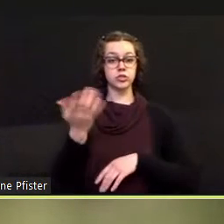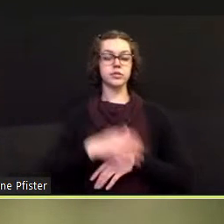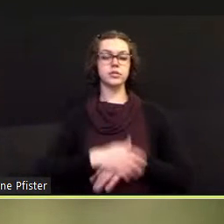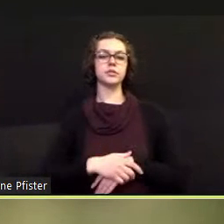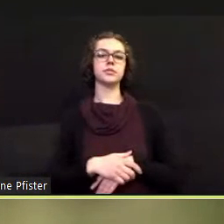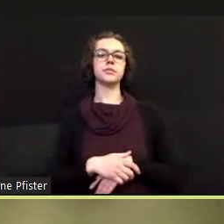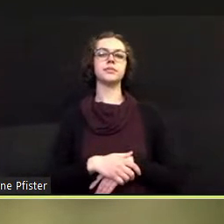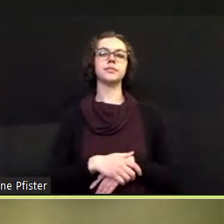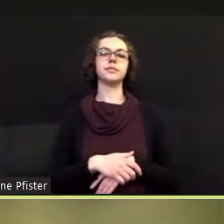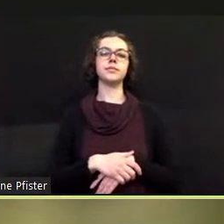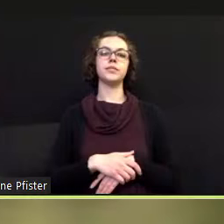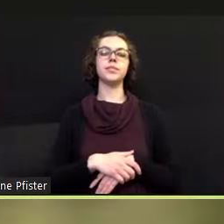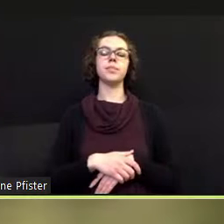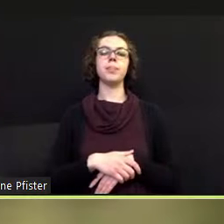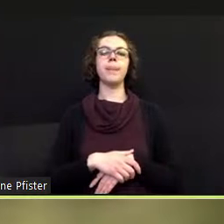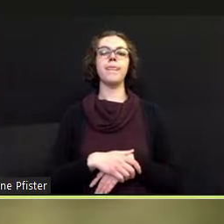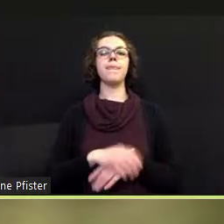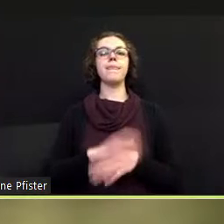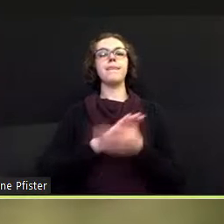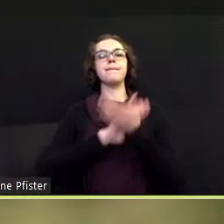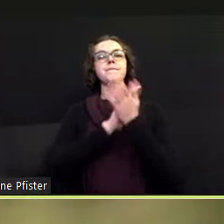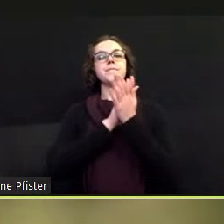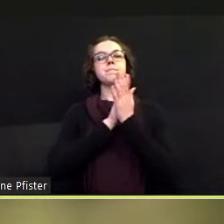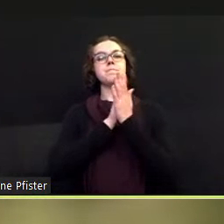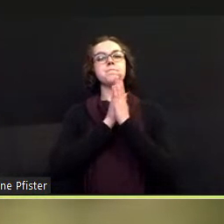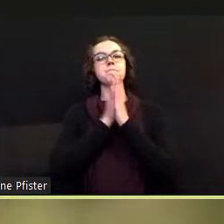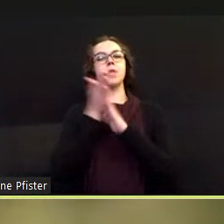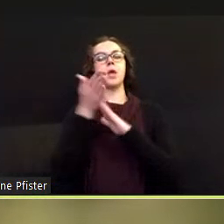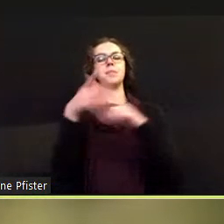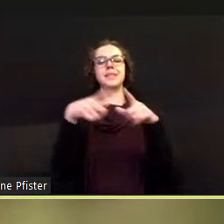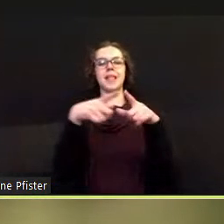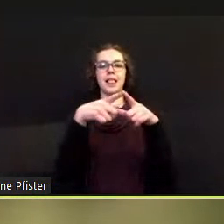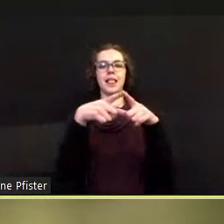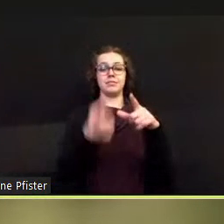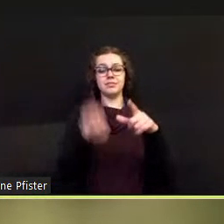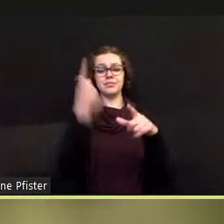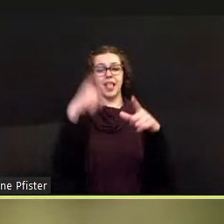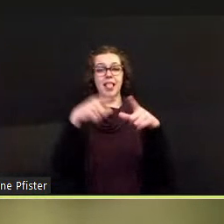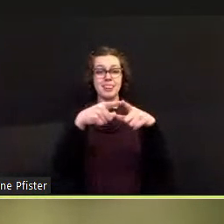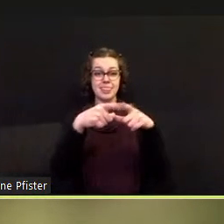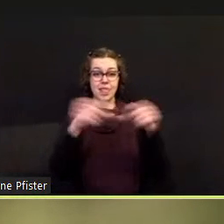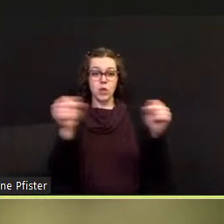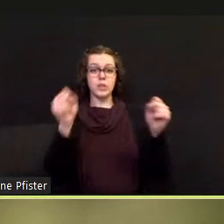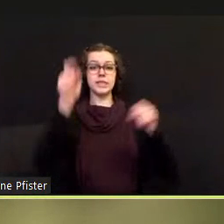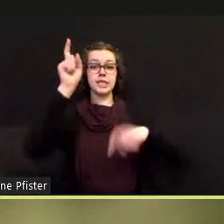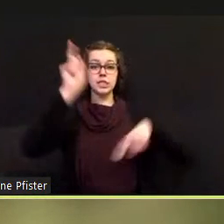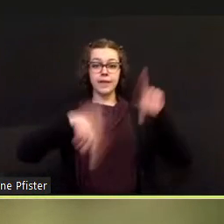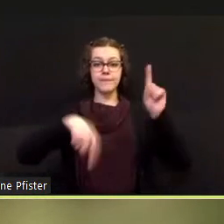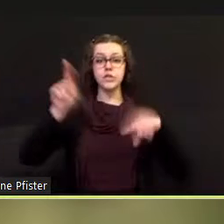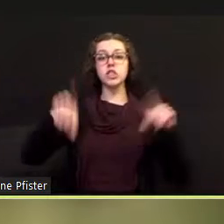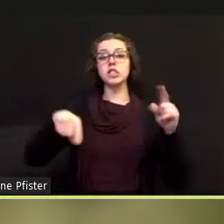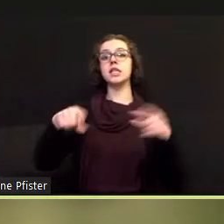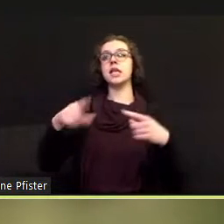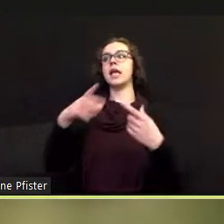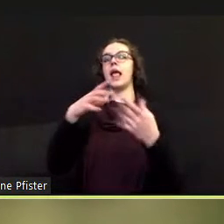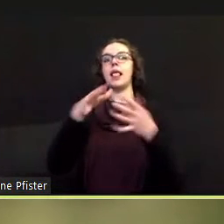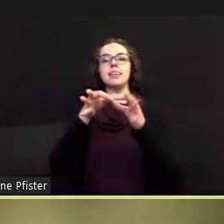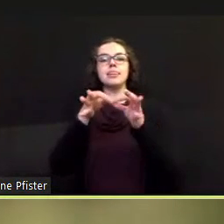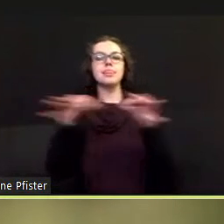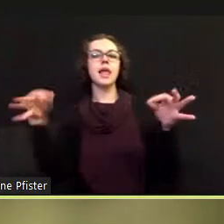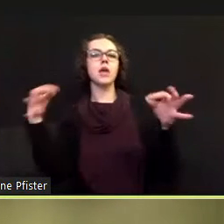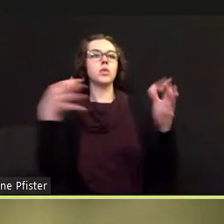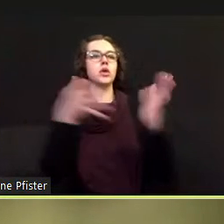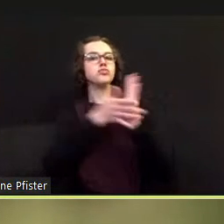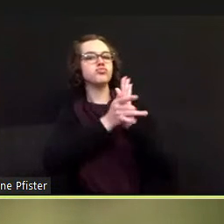So there's a significant amount of linguistic diversity and variable language fluency among the deaf community. The deaf community is